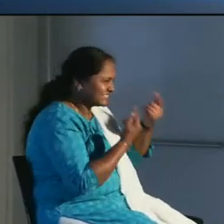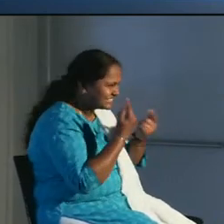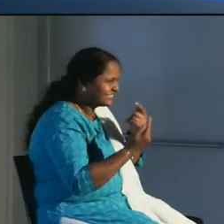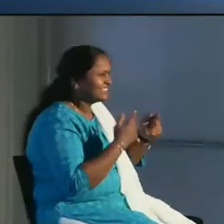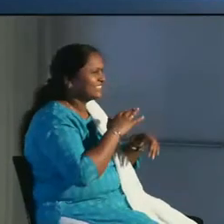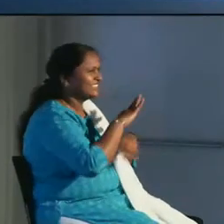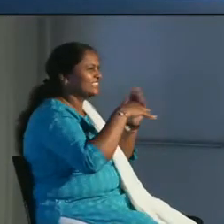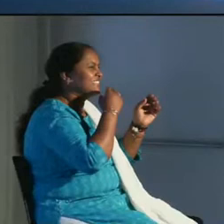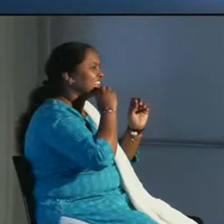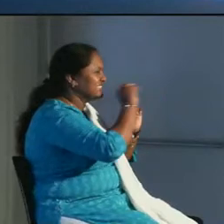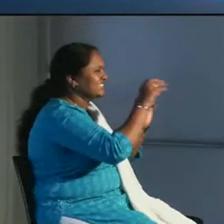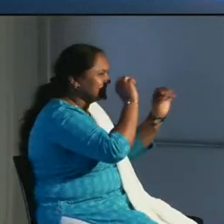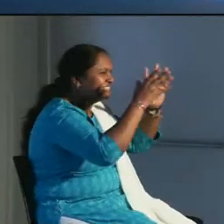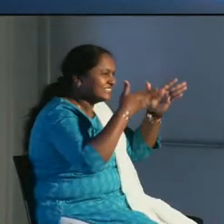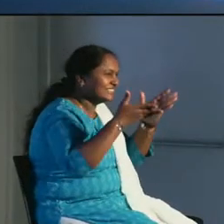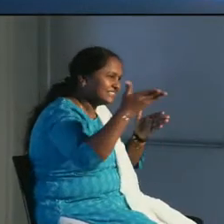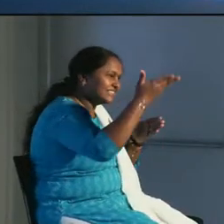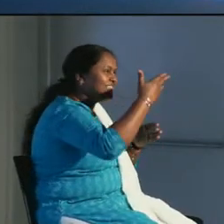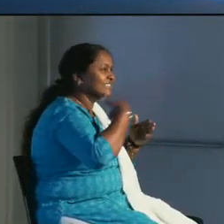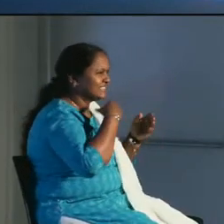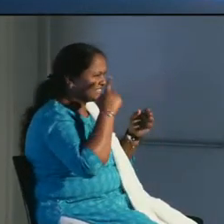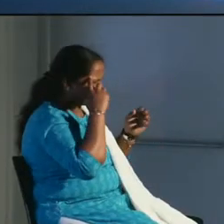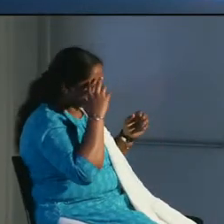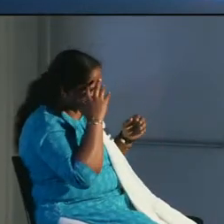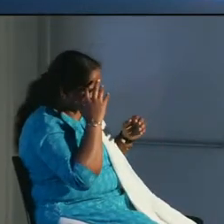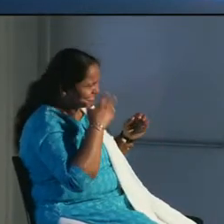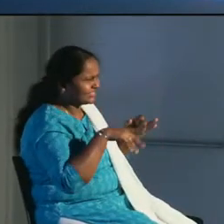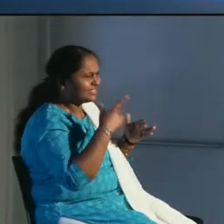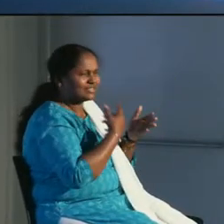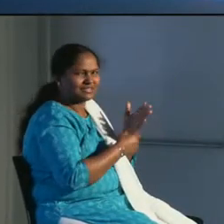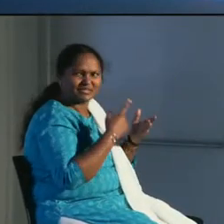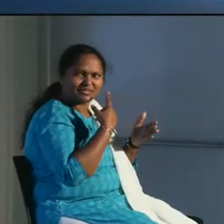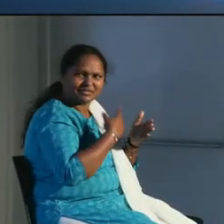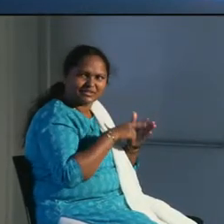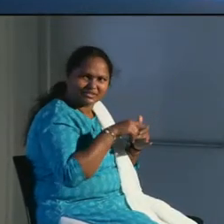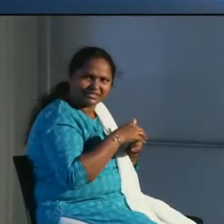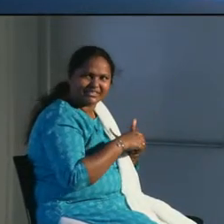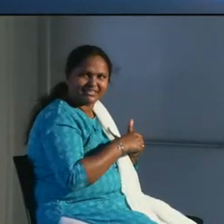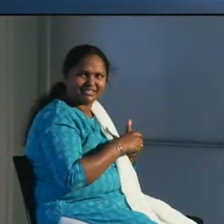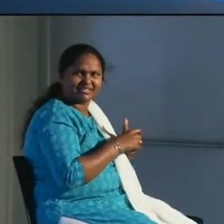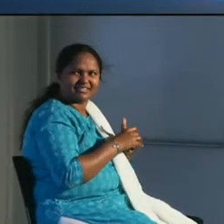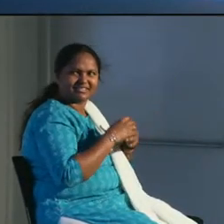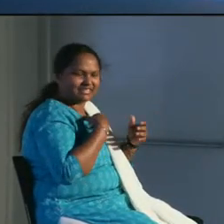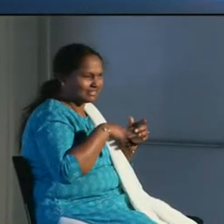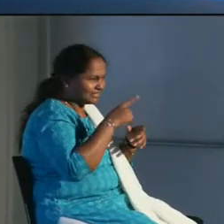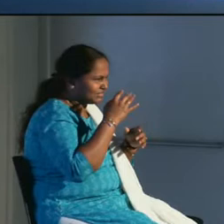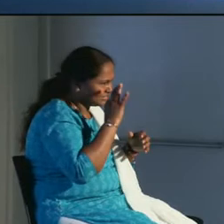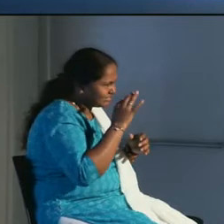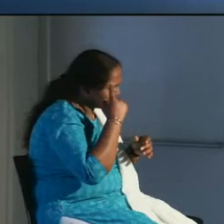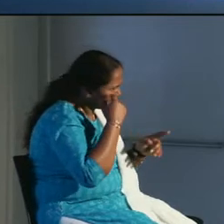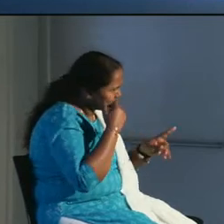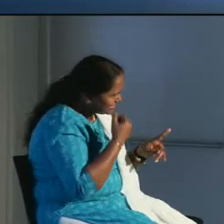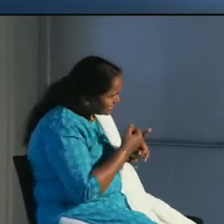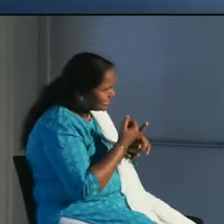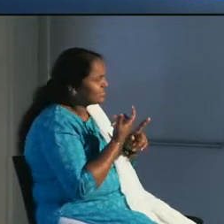causing everybody, and here I was wondering, oh my God, I'm going to go ocean drive. Do you think it's going to make an impact?